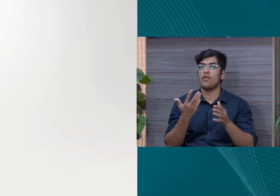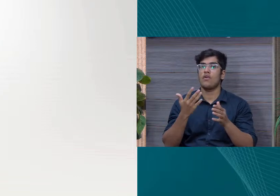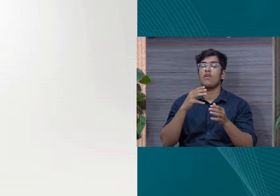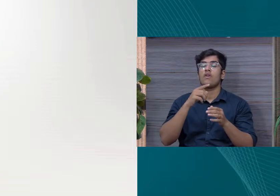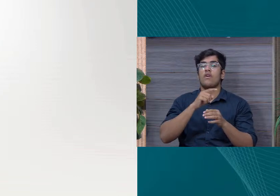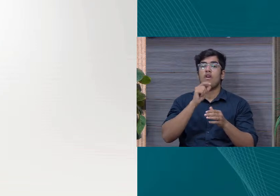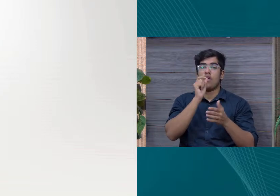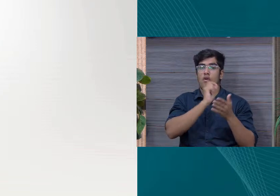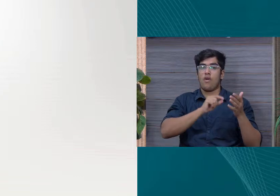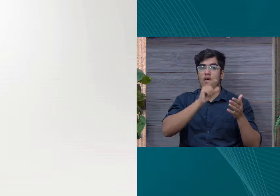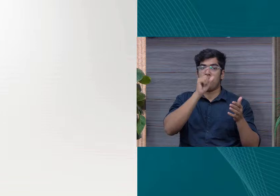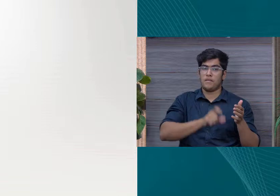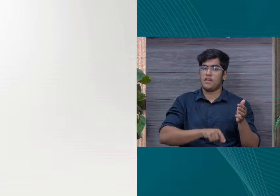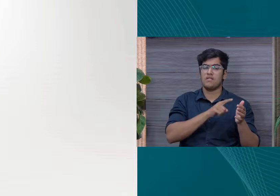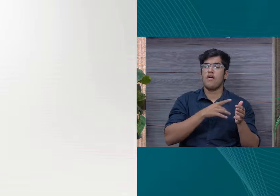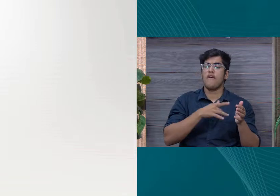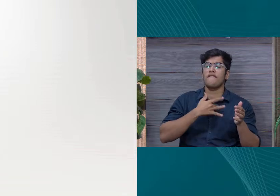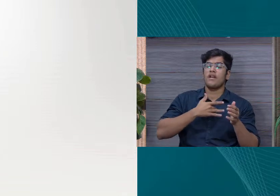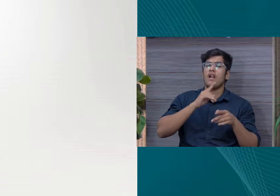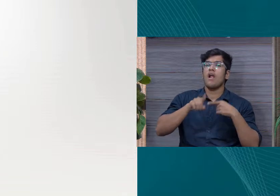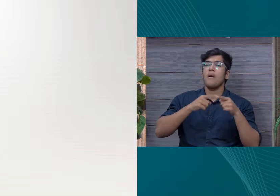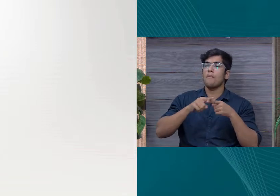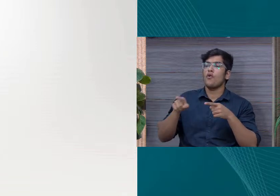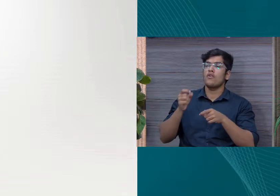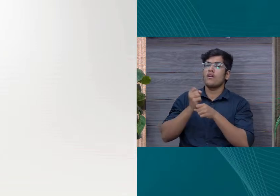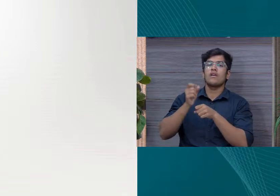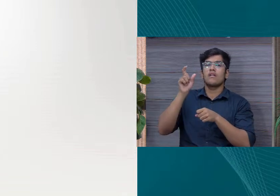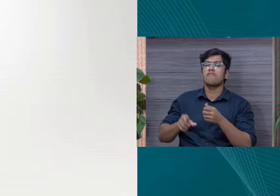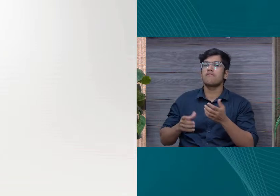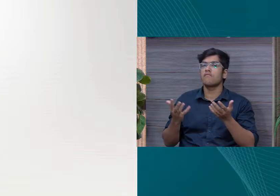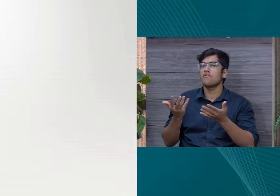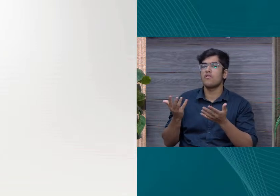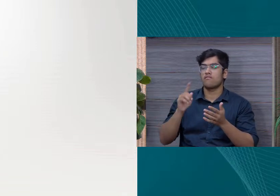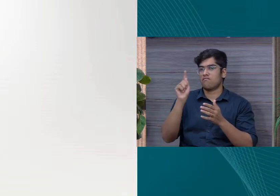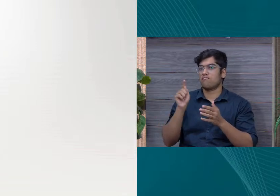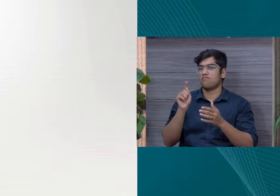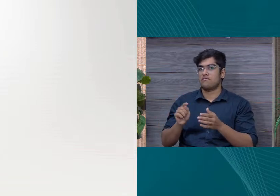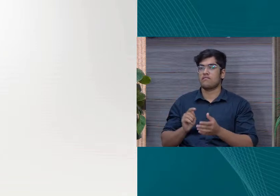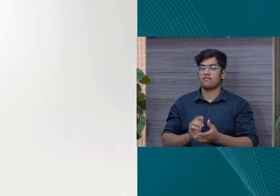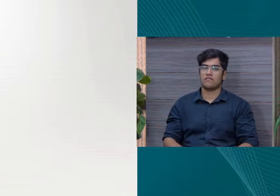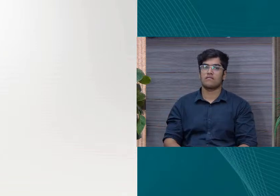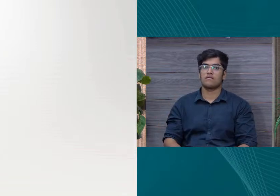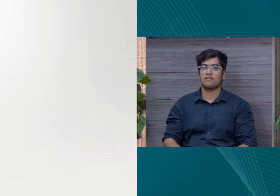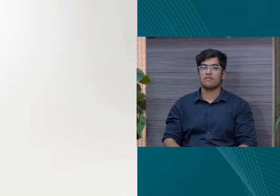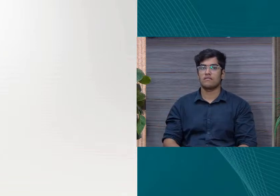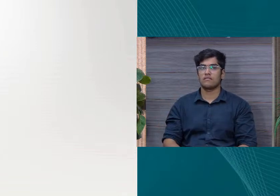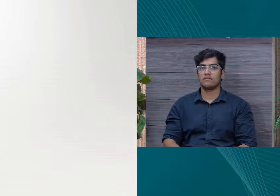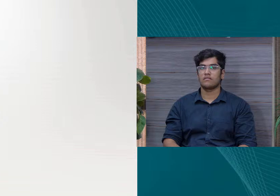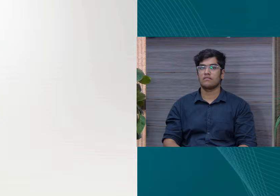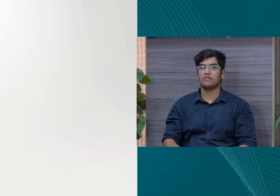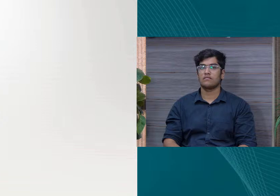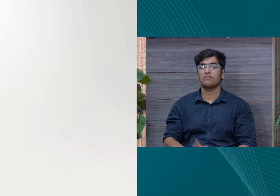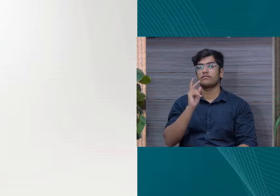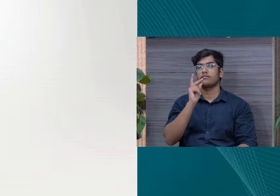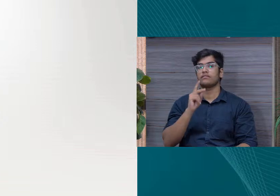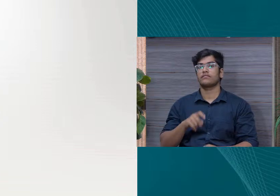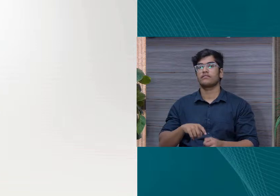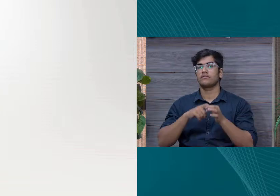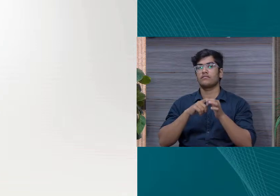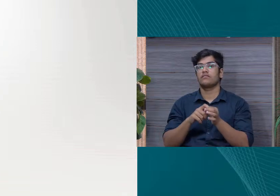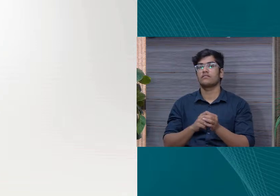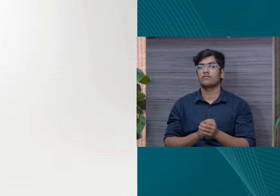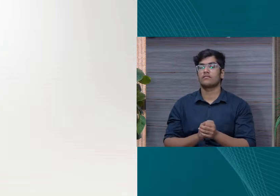Our chapter starts from that point, about the opinion of the author about the bootmaker. Then the second